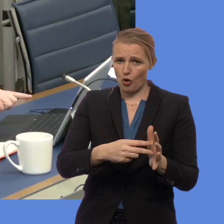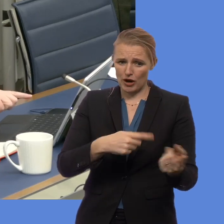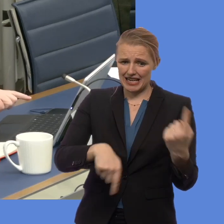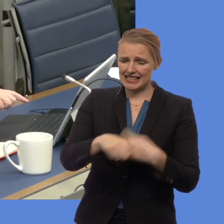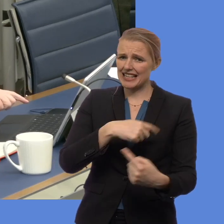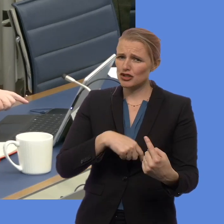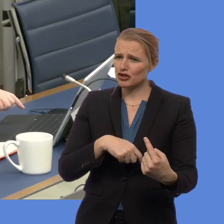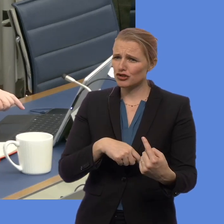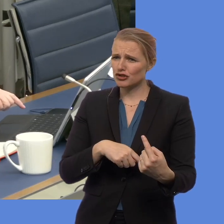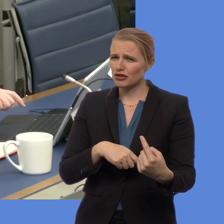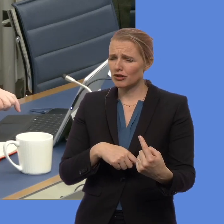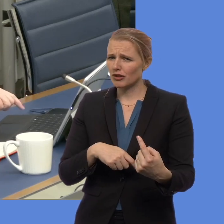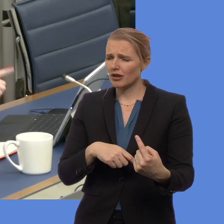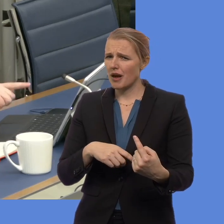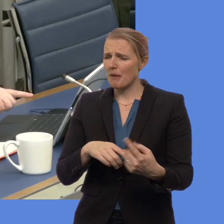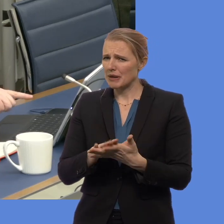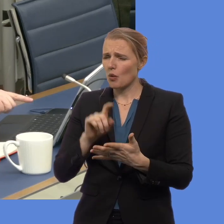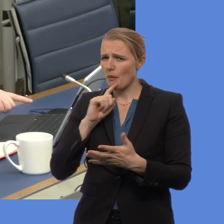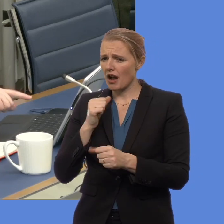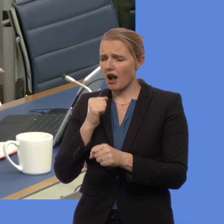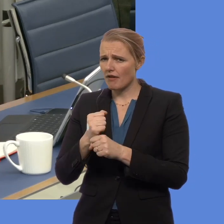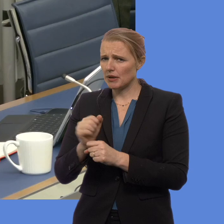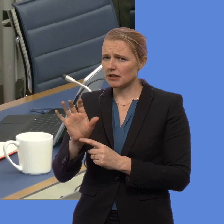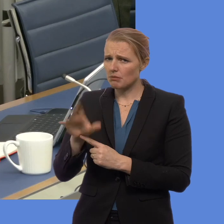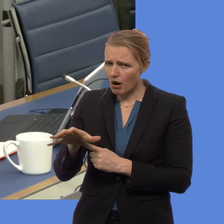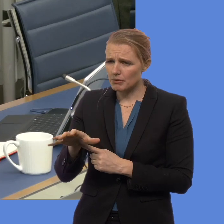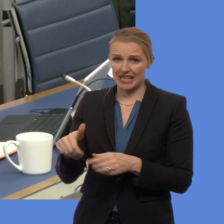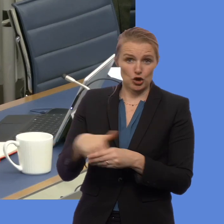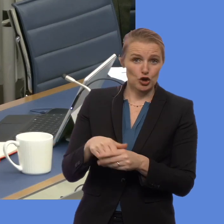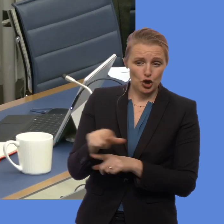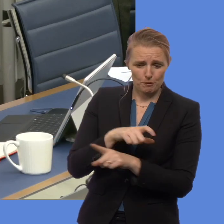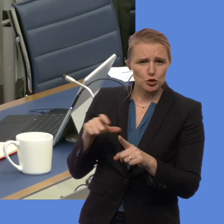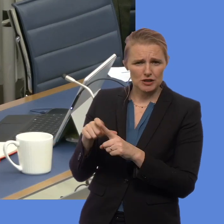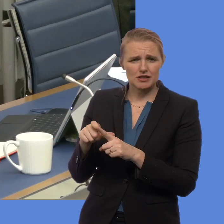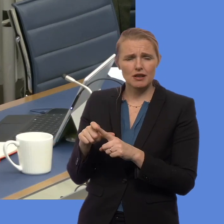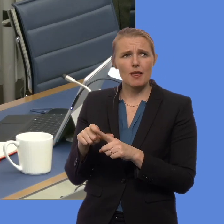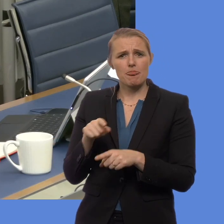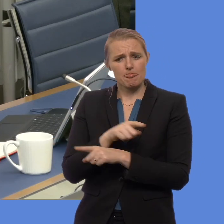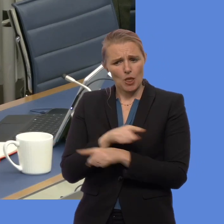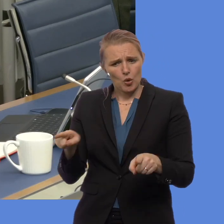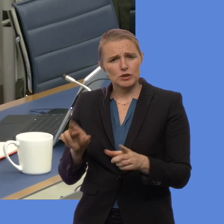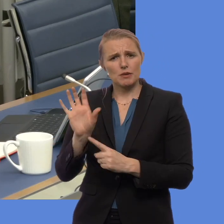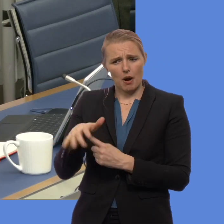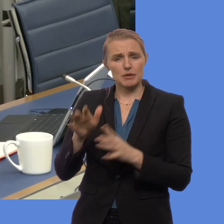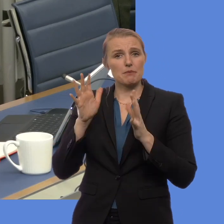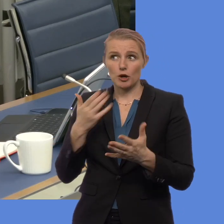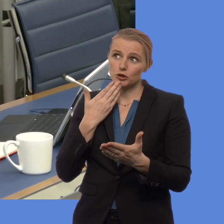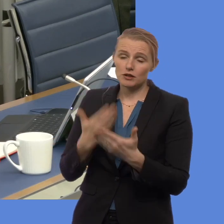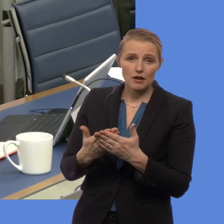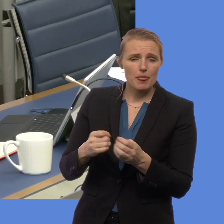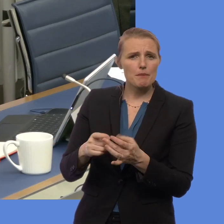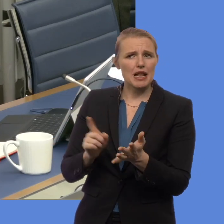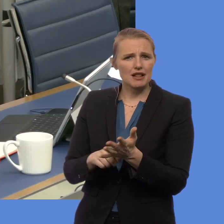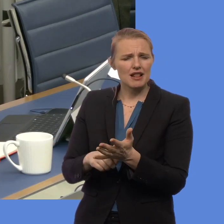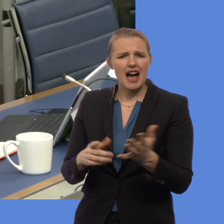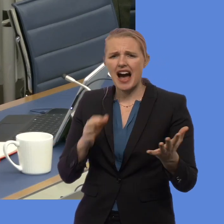talks about that will be government departments, including communities. Do we know, or will it be listed anywhere in the explanatory notes or